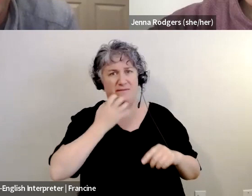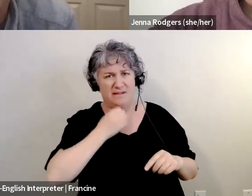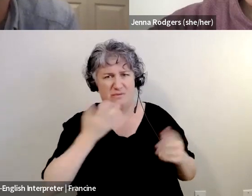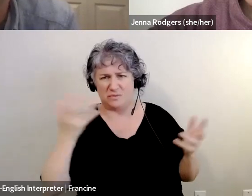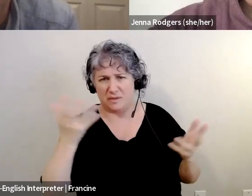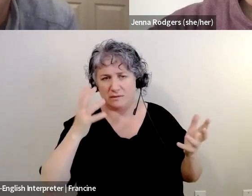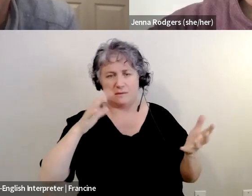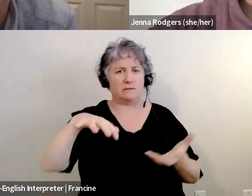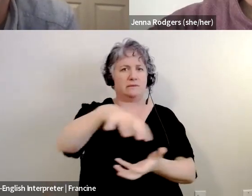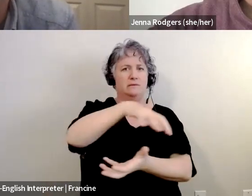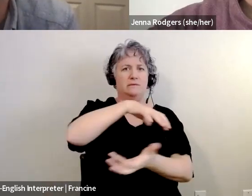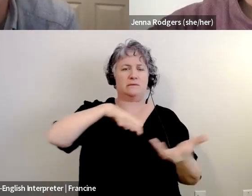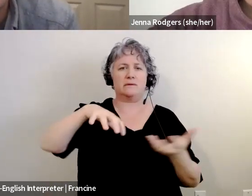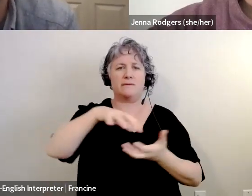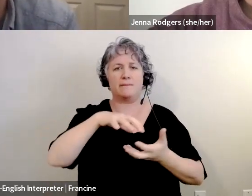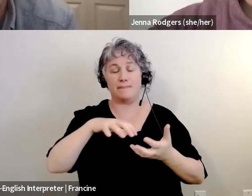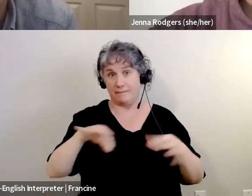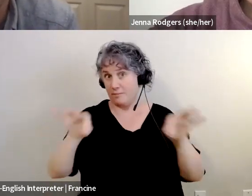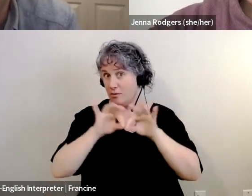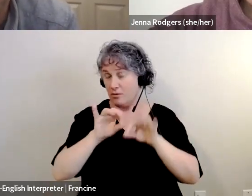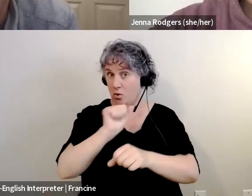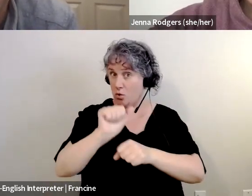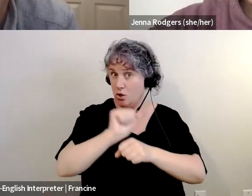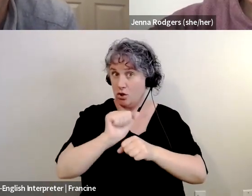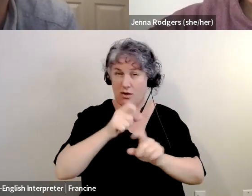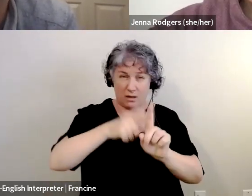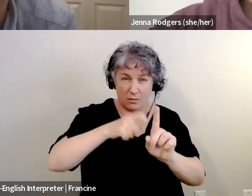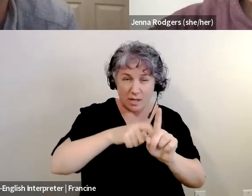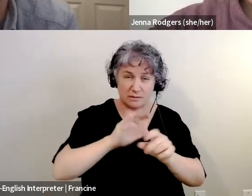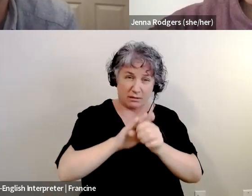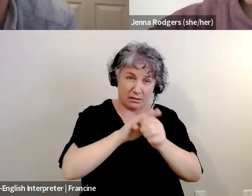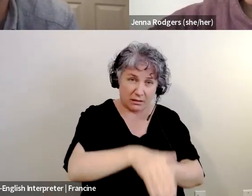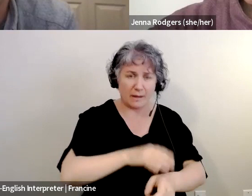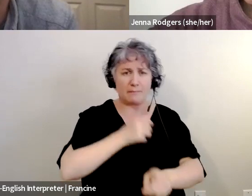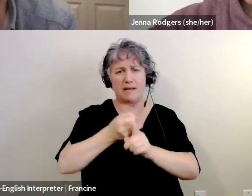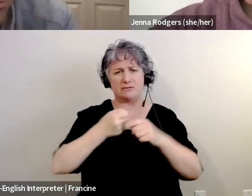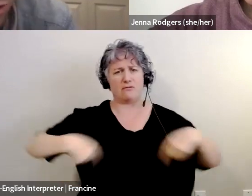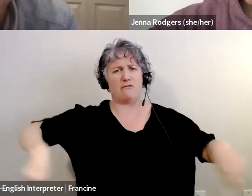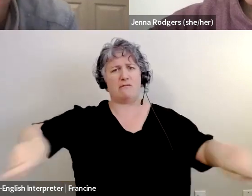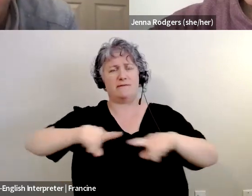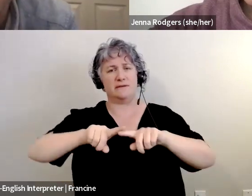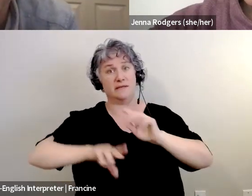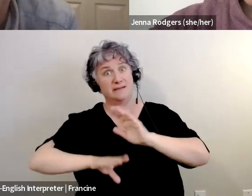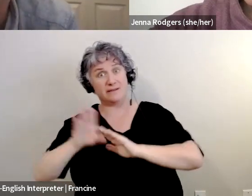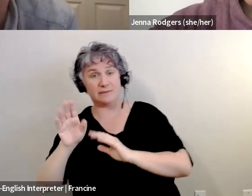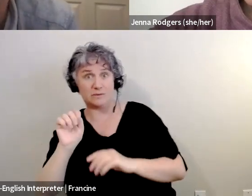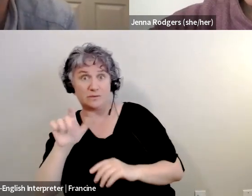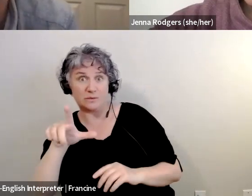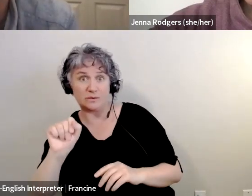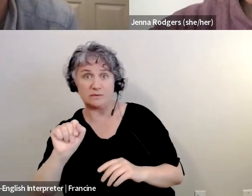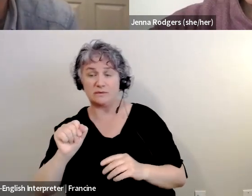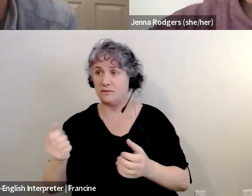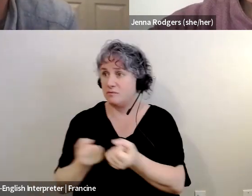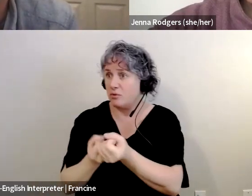in workplace harassment, that impacts all of us. So developing tools to support other folks as active